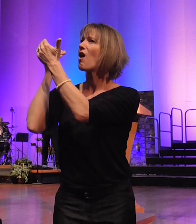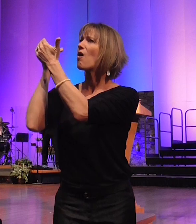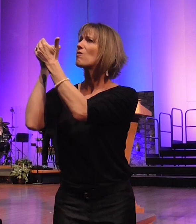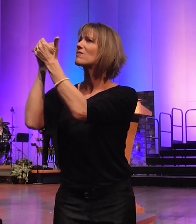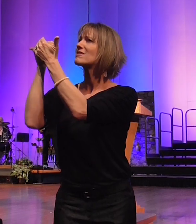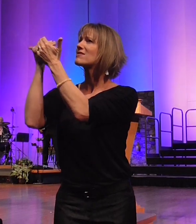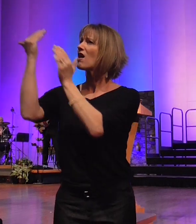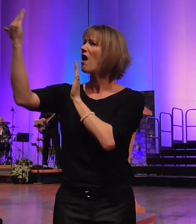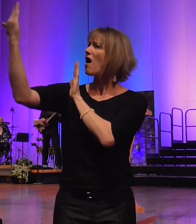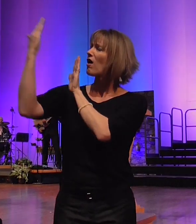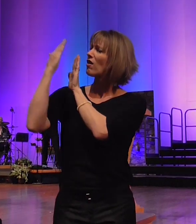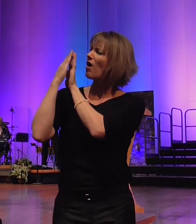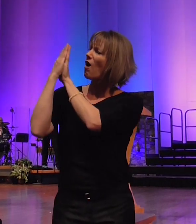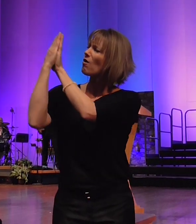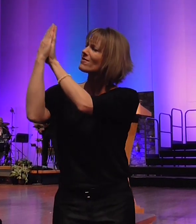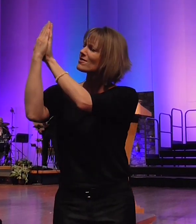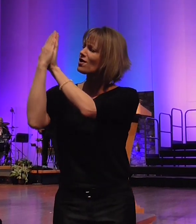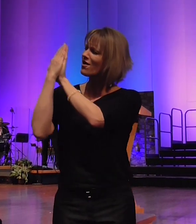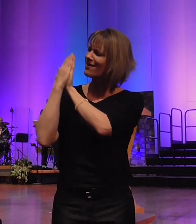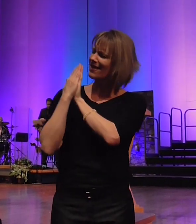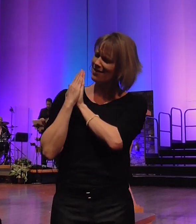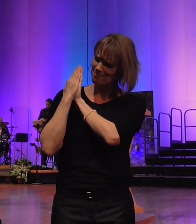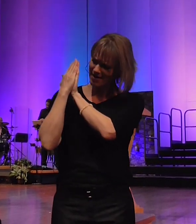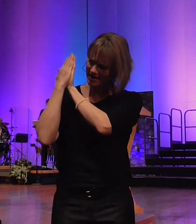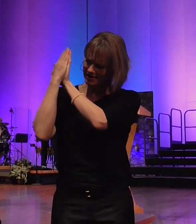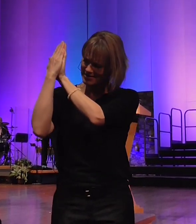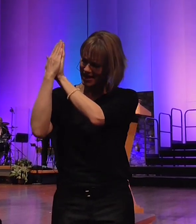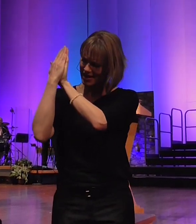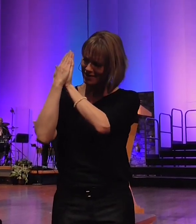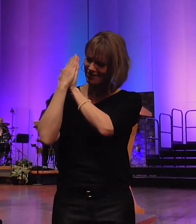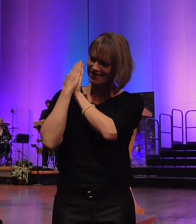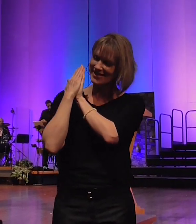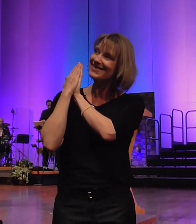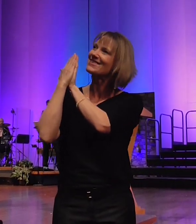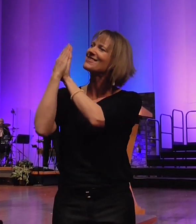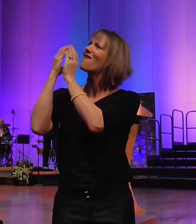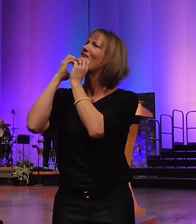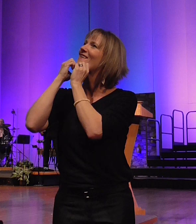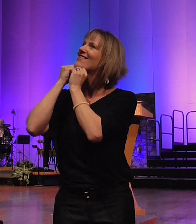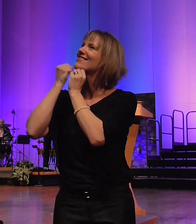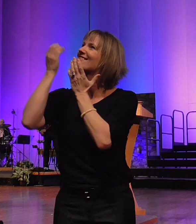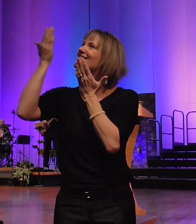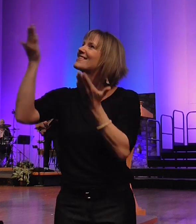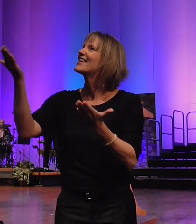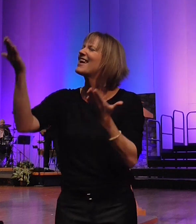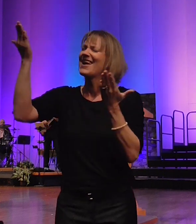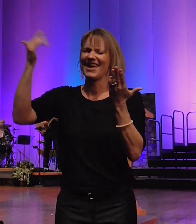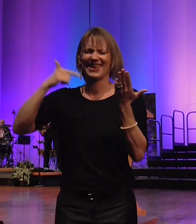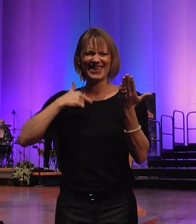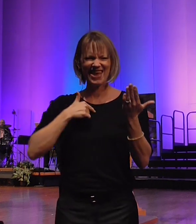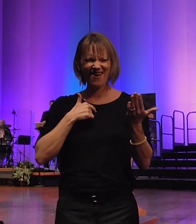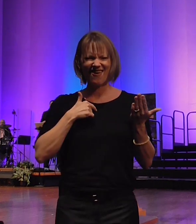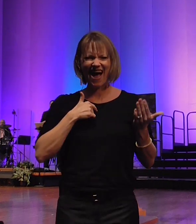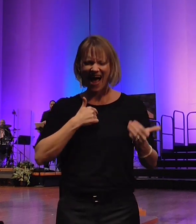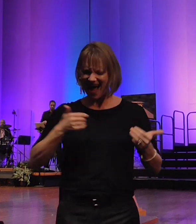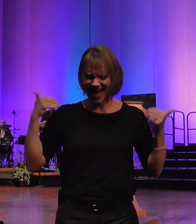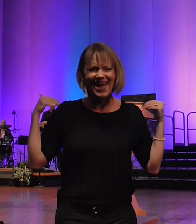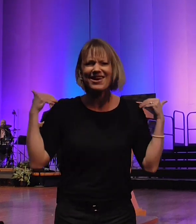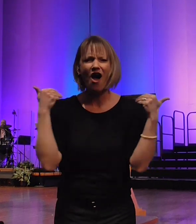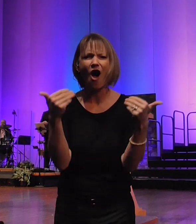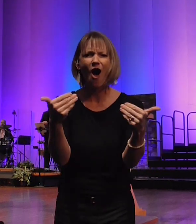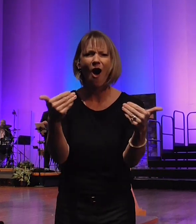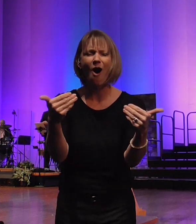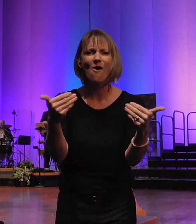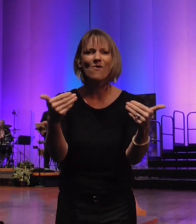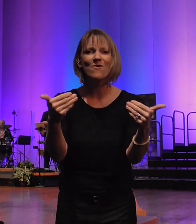go, closer, closer, closer to my sacred source. Yes, here